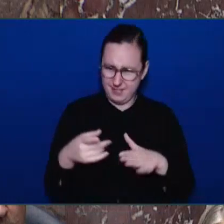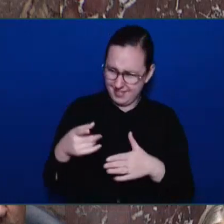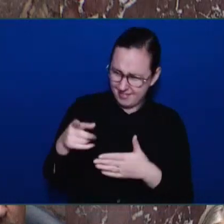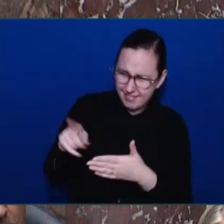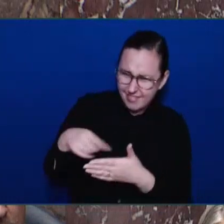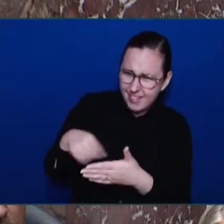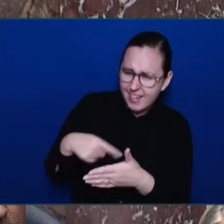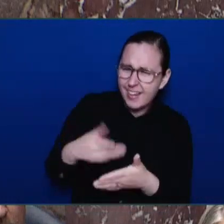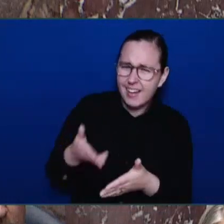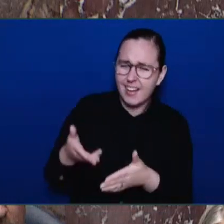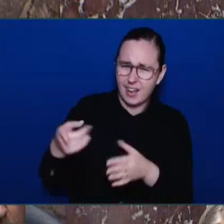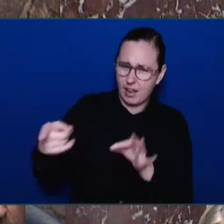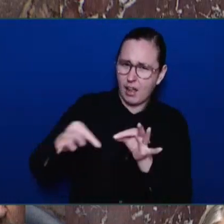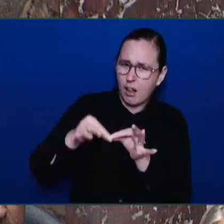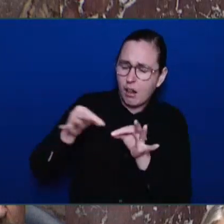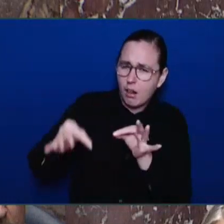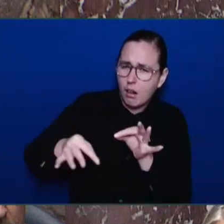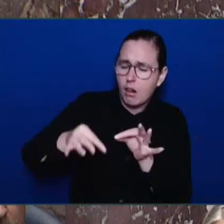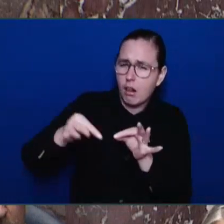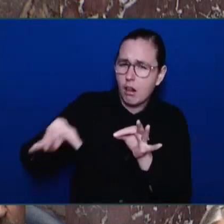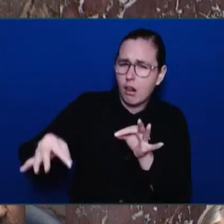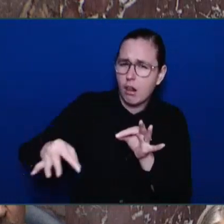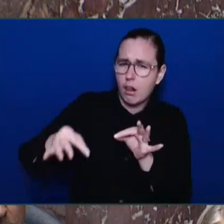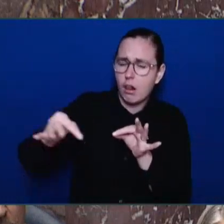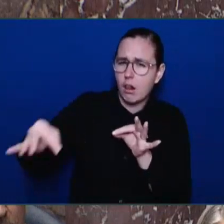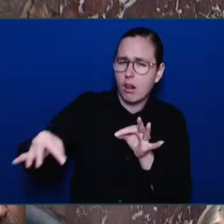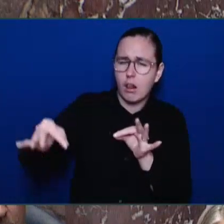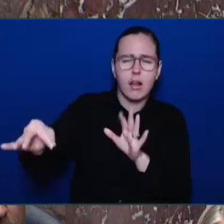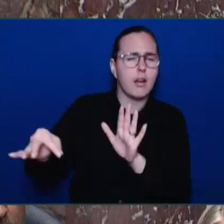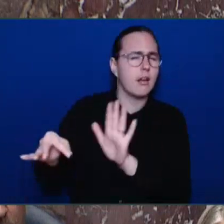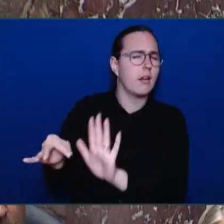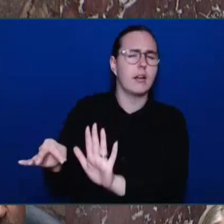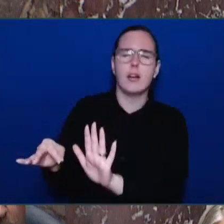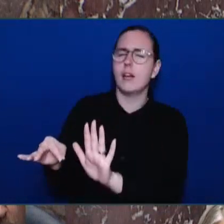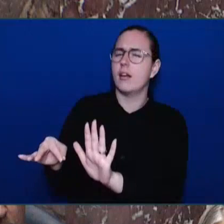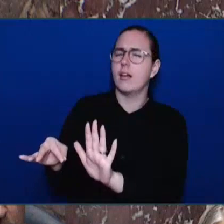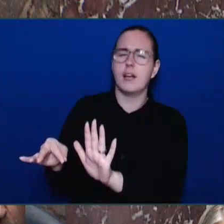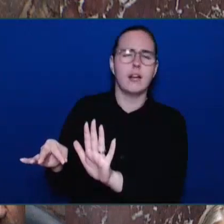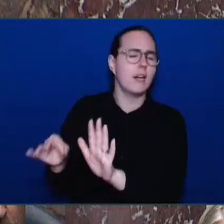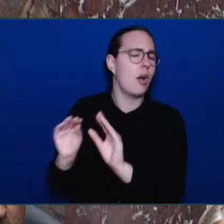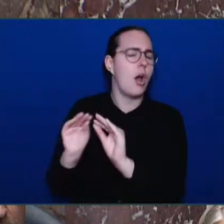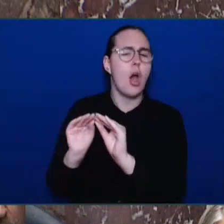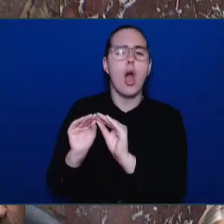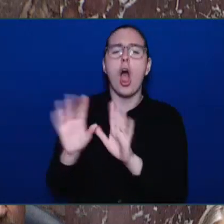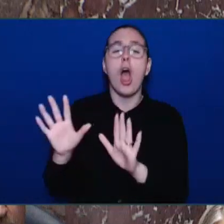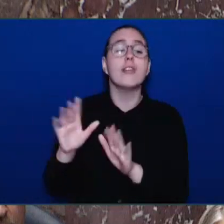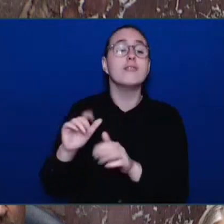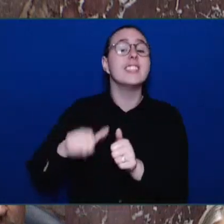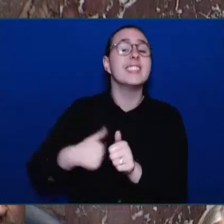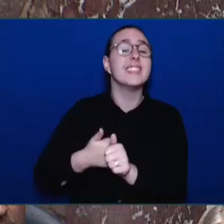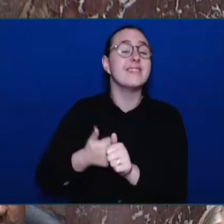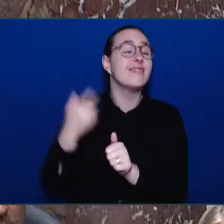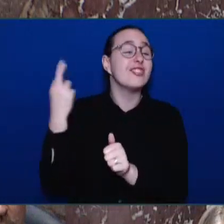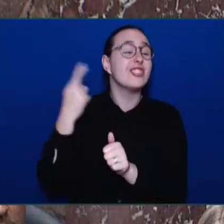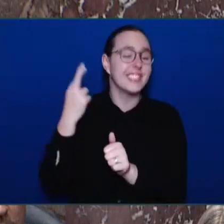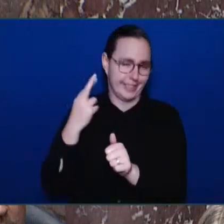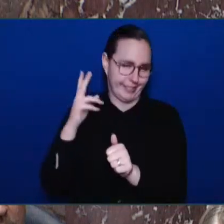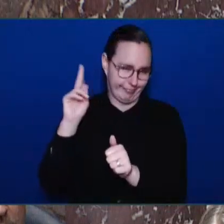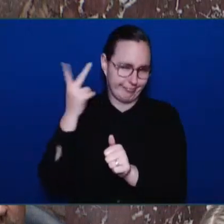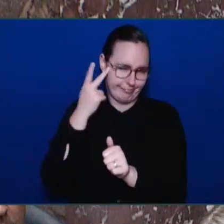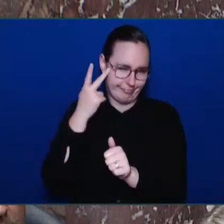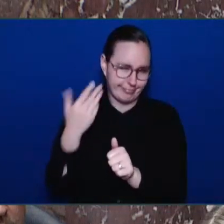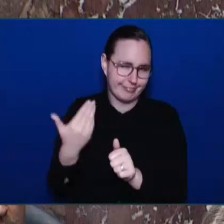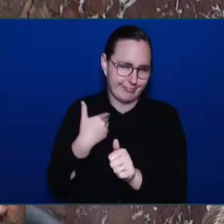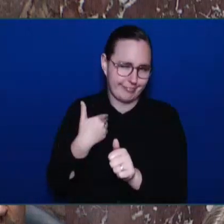a cynical political reason to delay having to make a decision until he became Premier, over 900 British